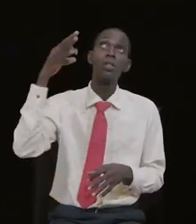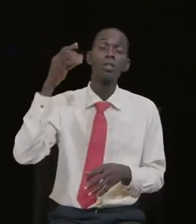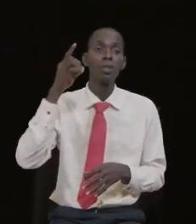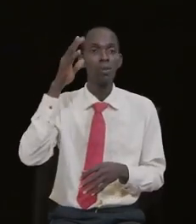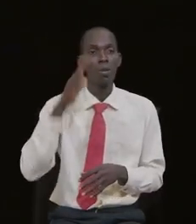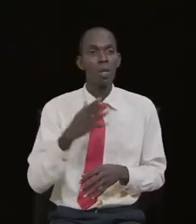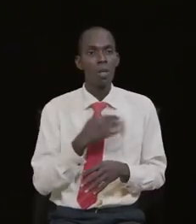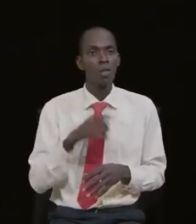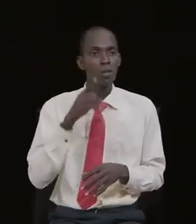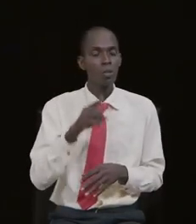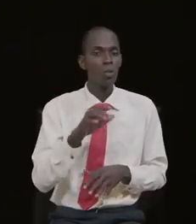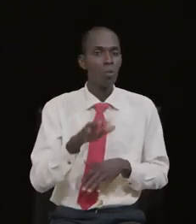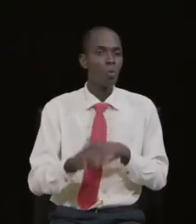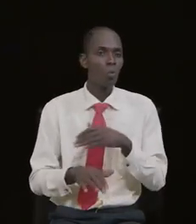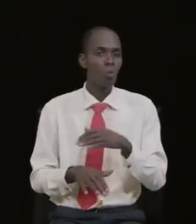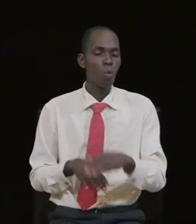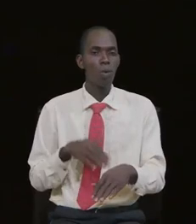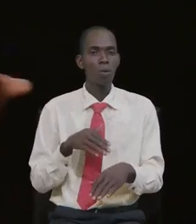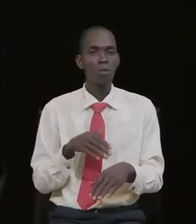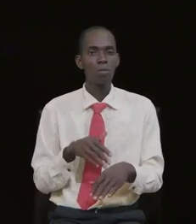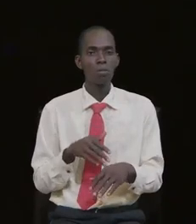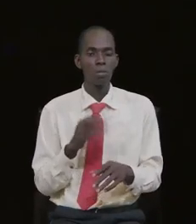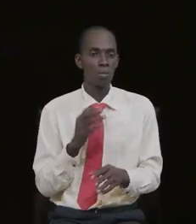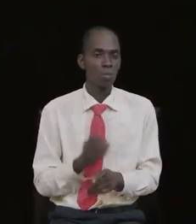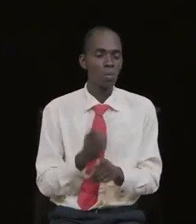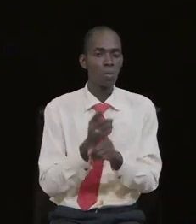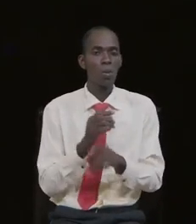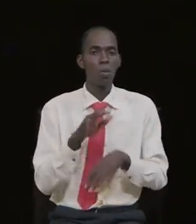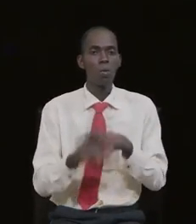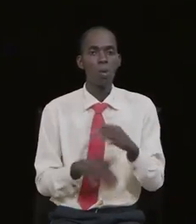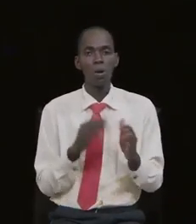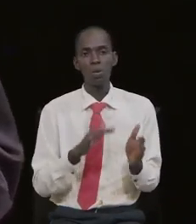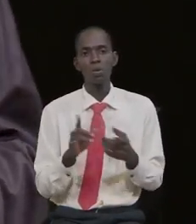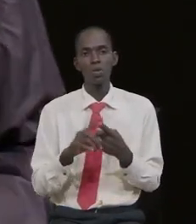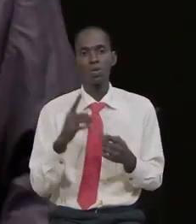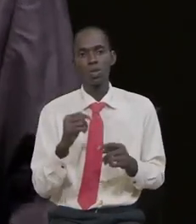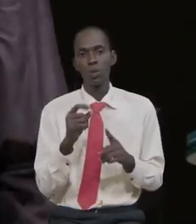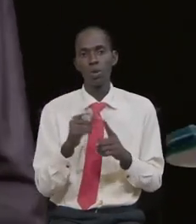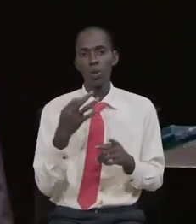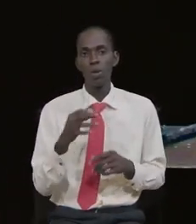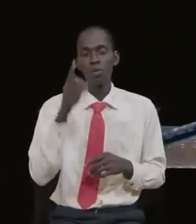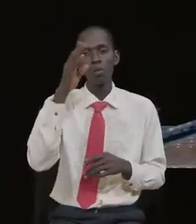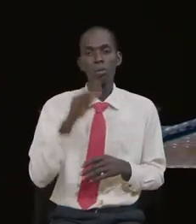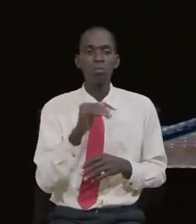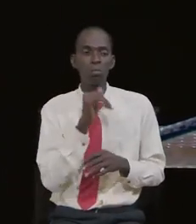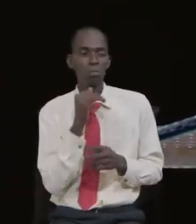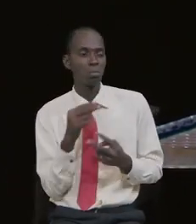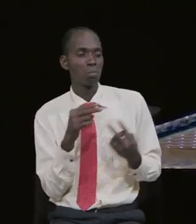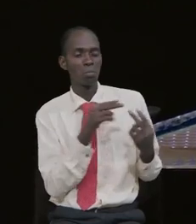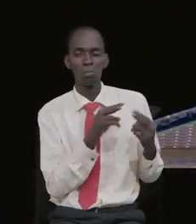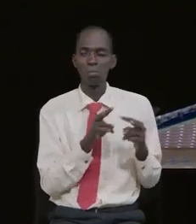and you walk in righteousness, and you walk according to the word of God, and you're not looking at the